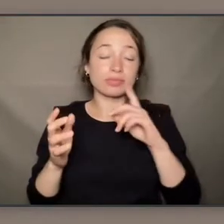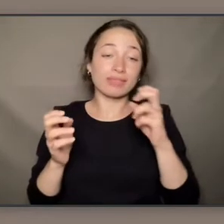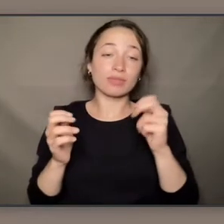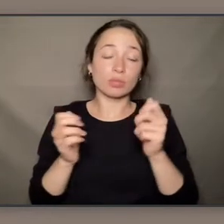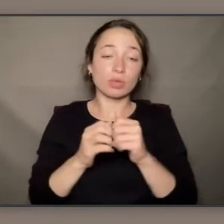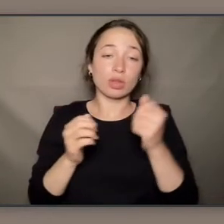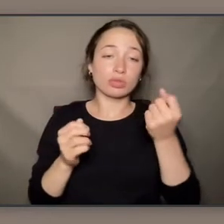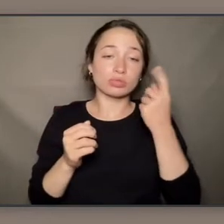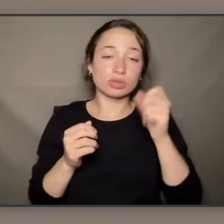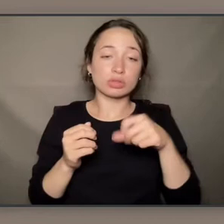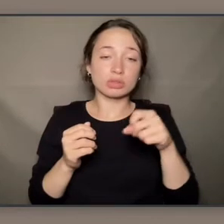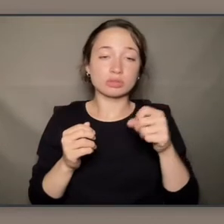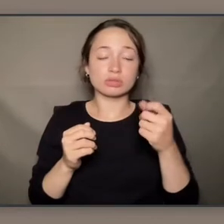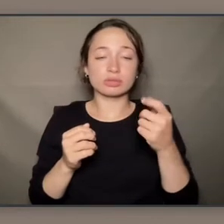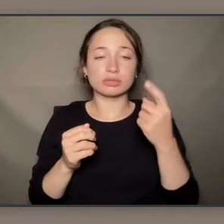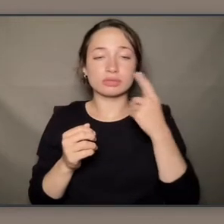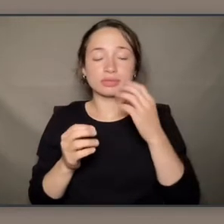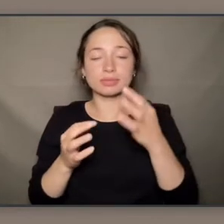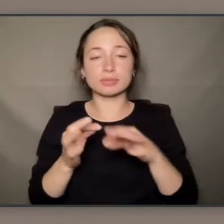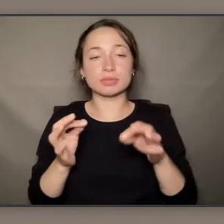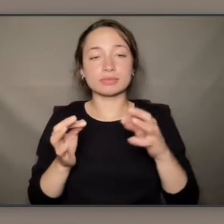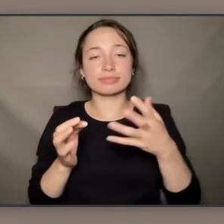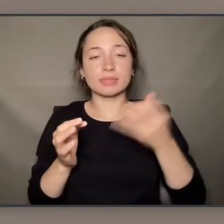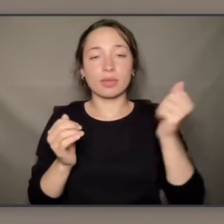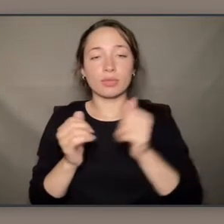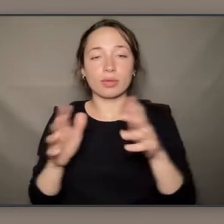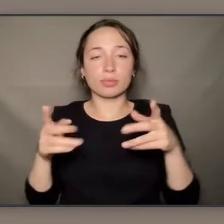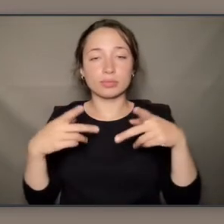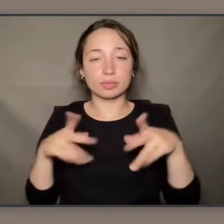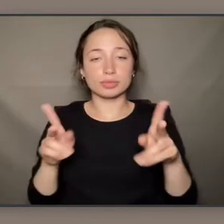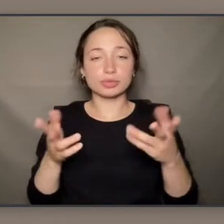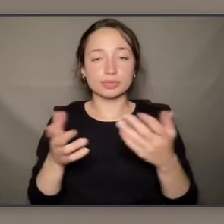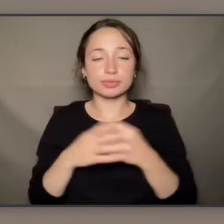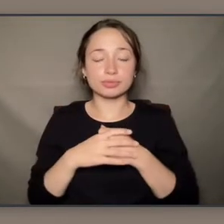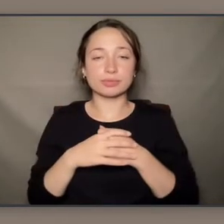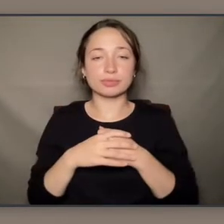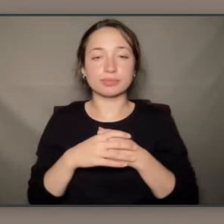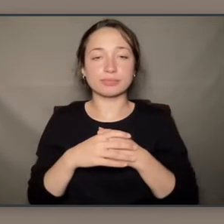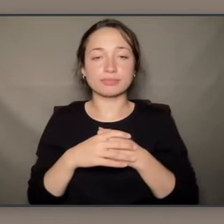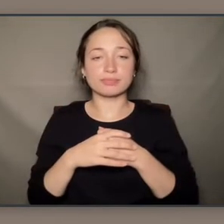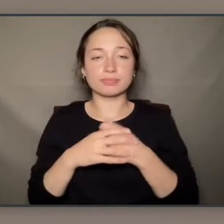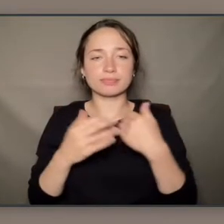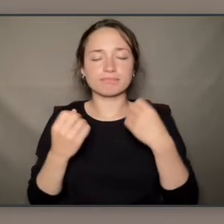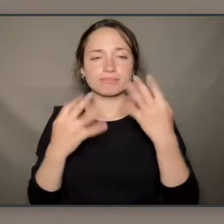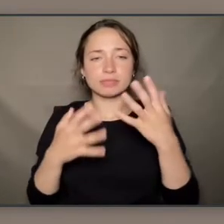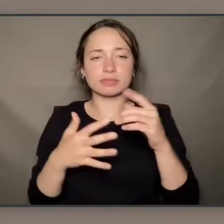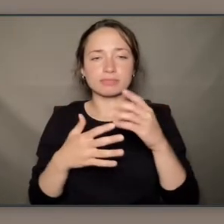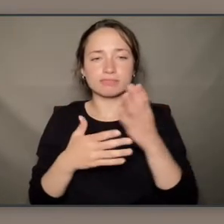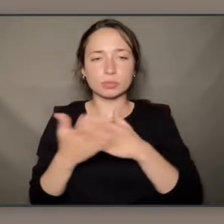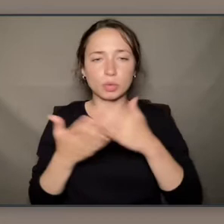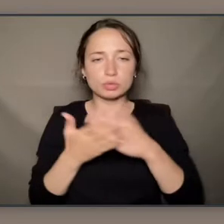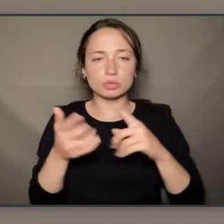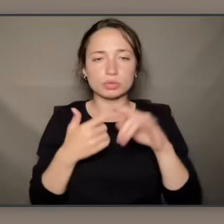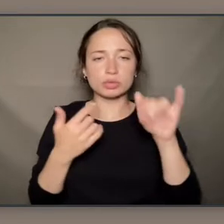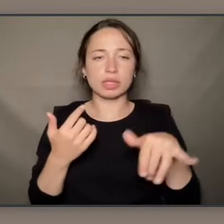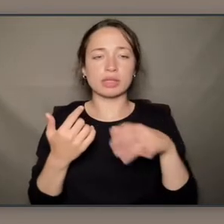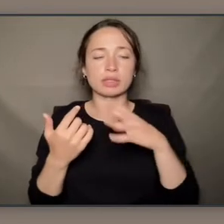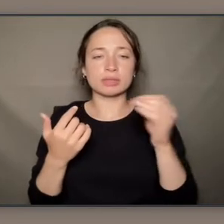though. I mean, I think simply it's taking without permission. And there are many components to